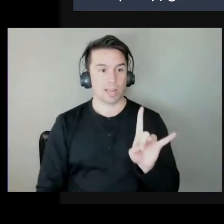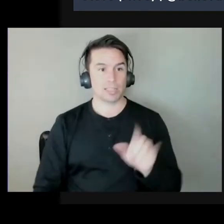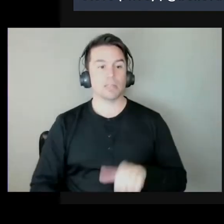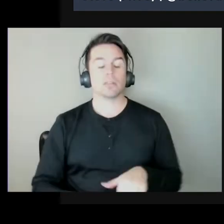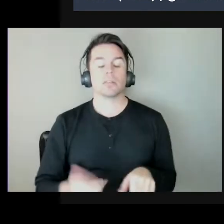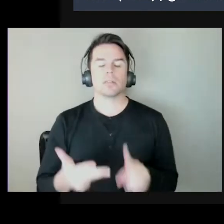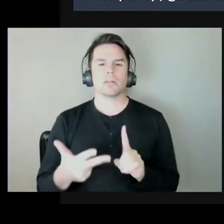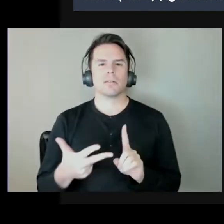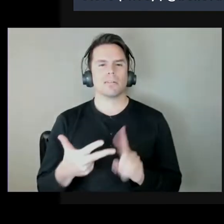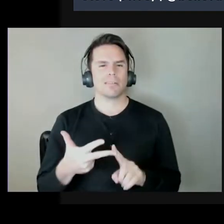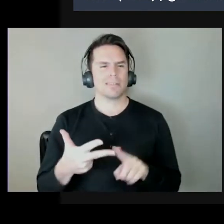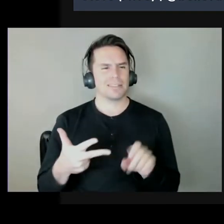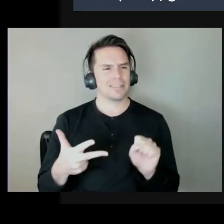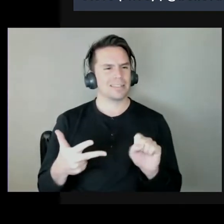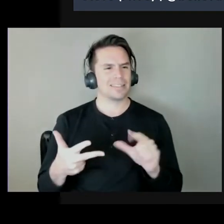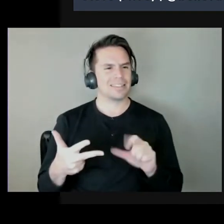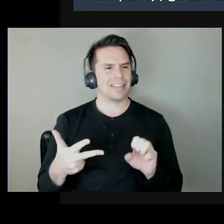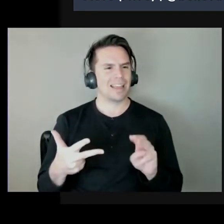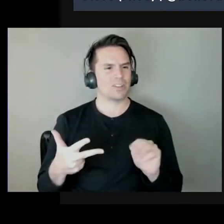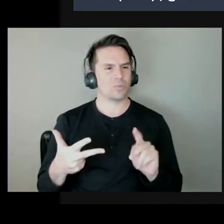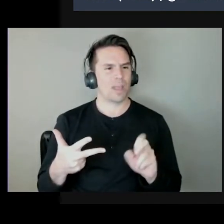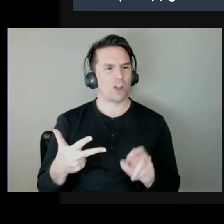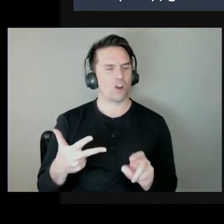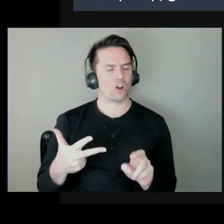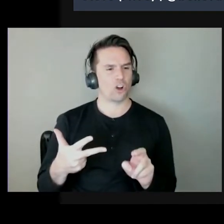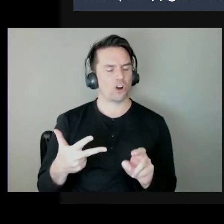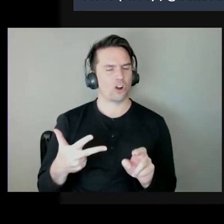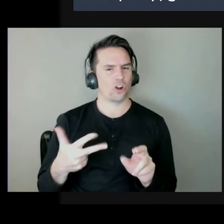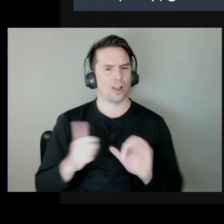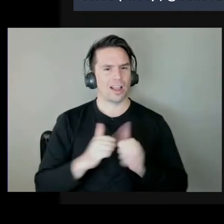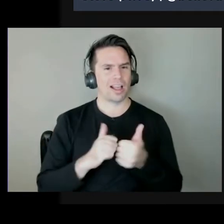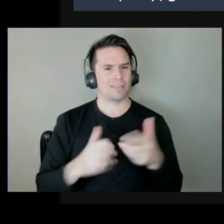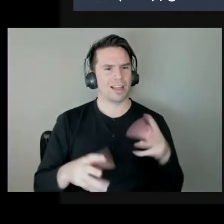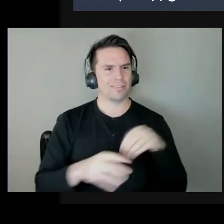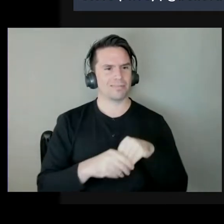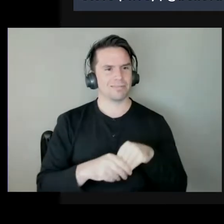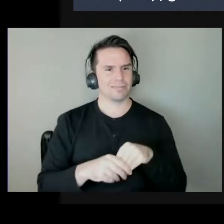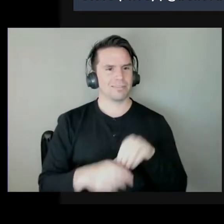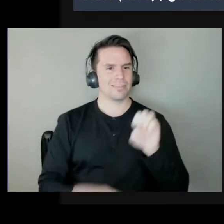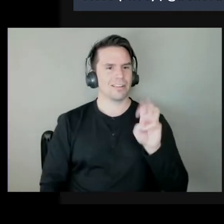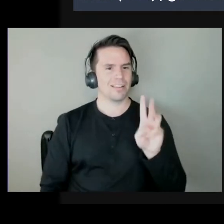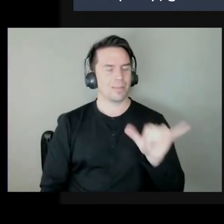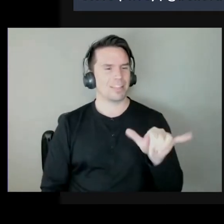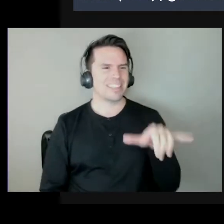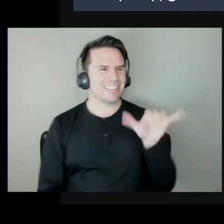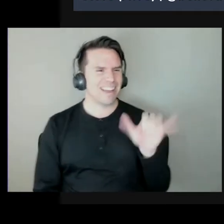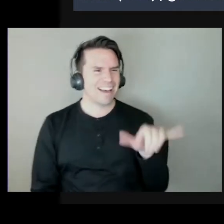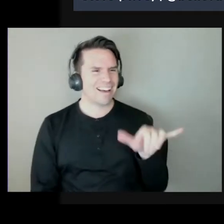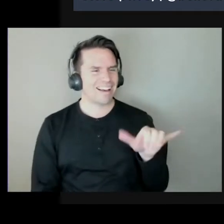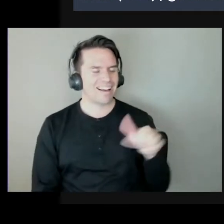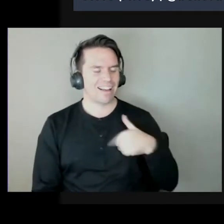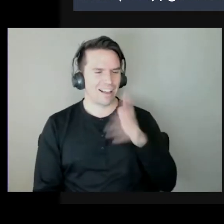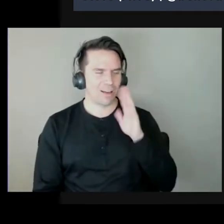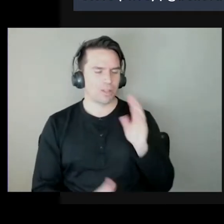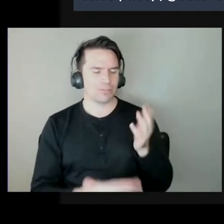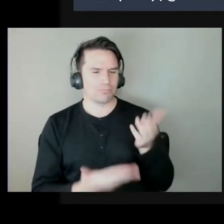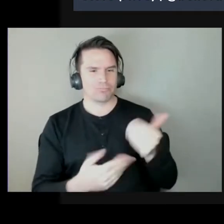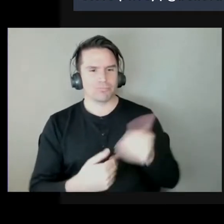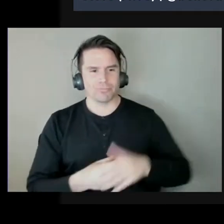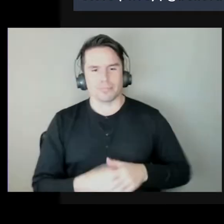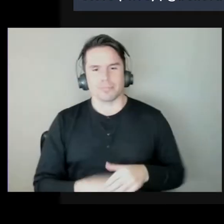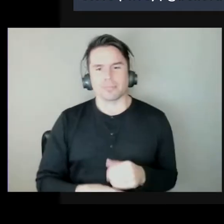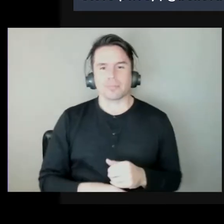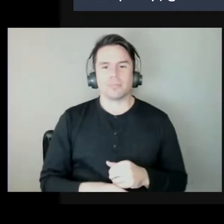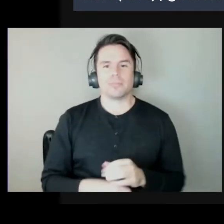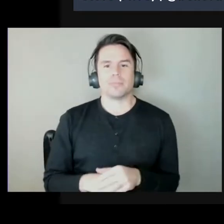SageMaker. So where does that come into play? Yeah, totally. No, I'll take that one, Steve. So essentially, again,